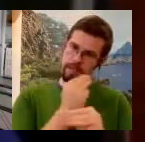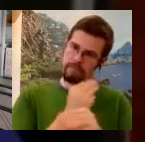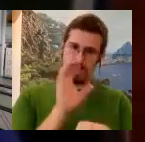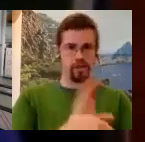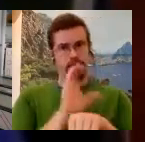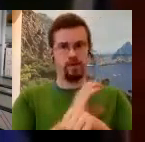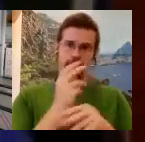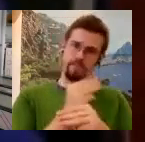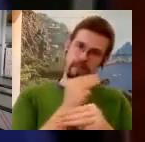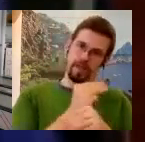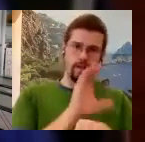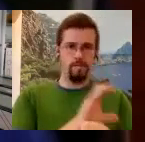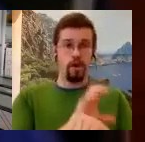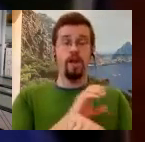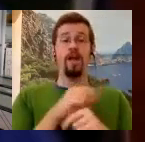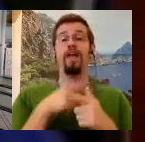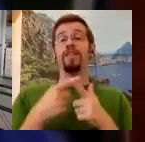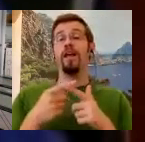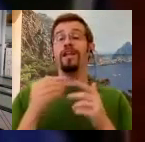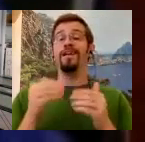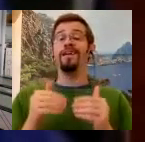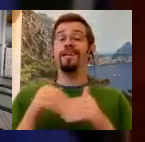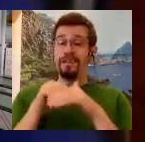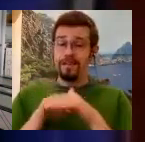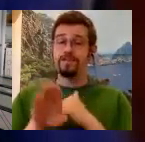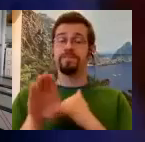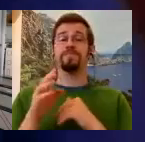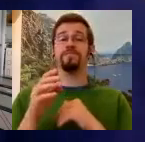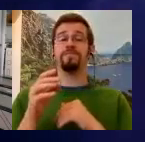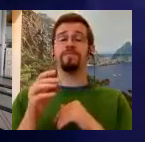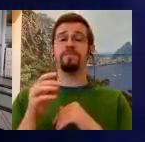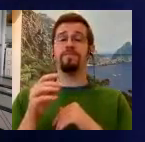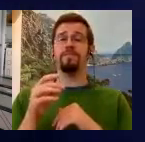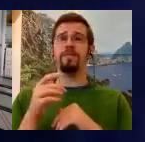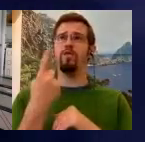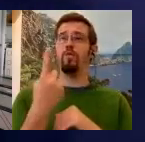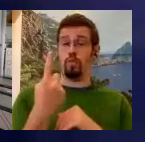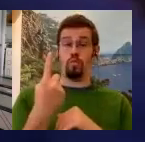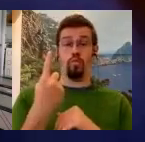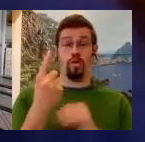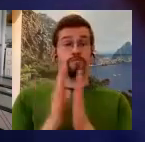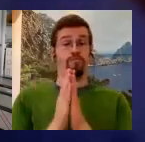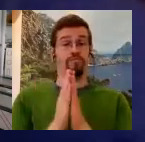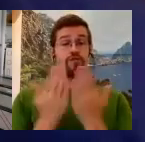into fiction and nonfiction, and one book I absolutely love.